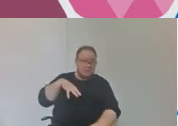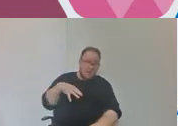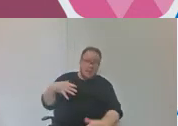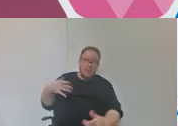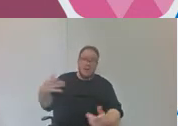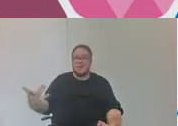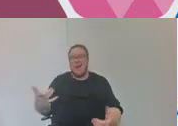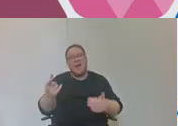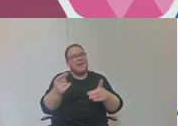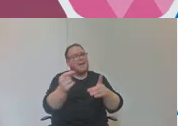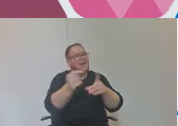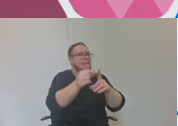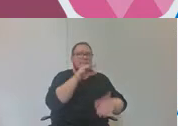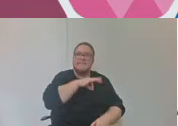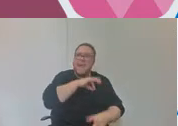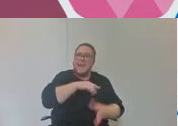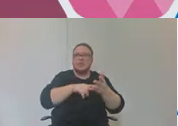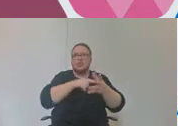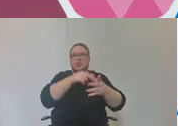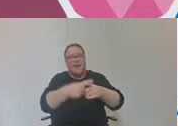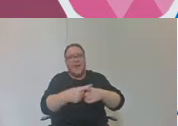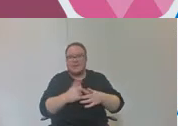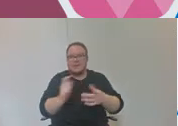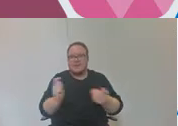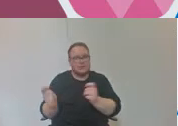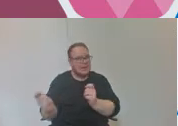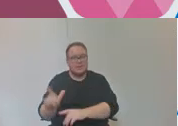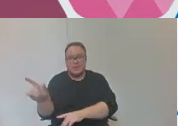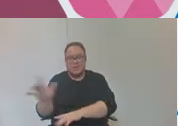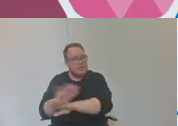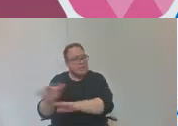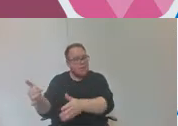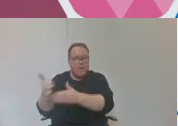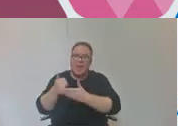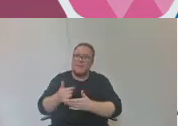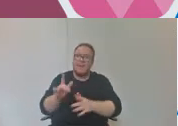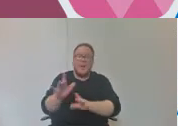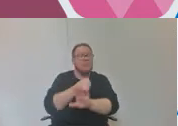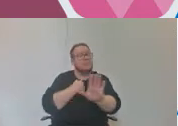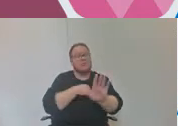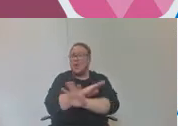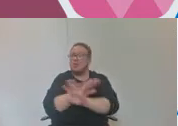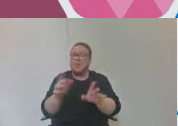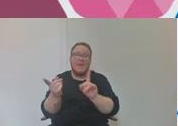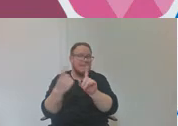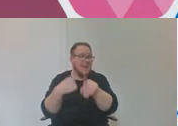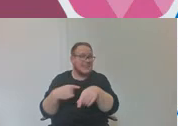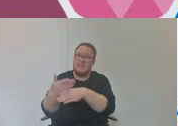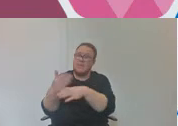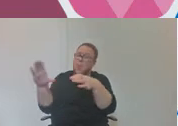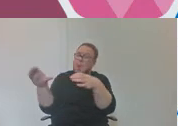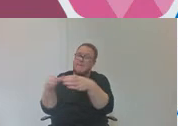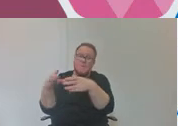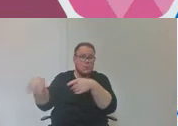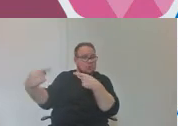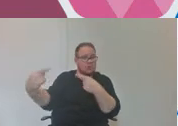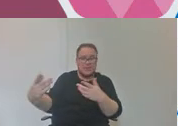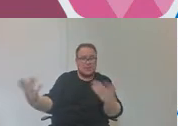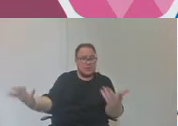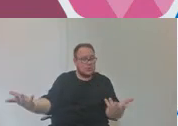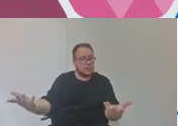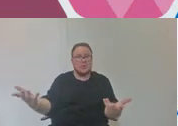don't help. So it is going to be a real challenge for us, Ian. And I'm sorry, I don't have an answer to the workforce challenge that I can give you now that will